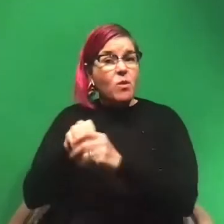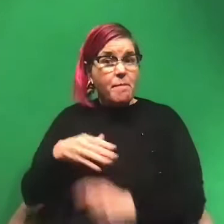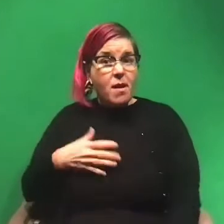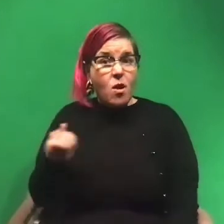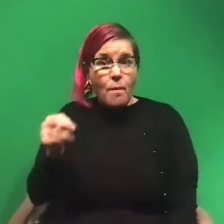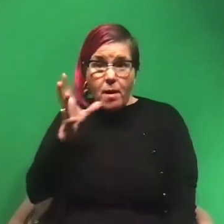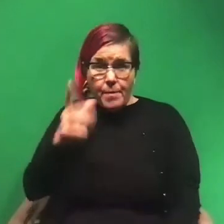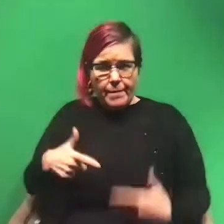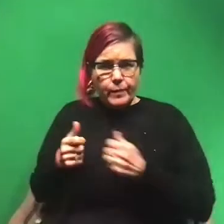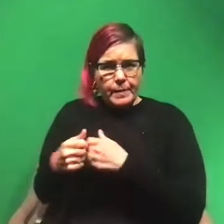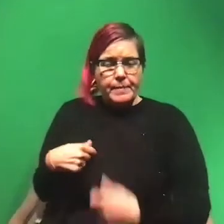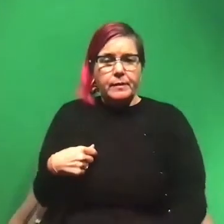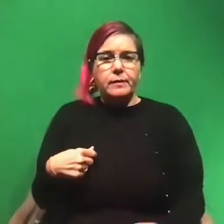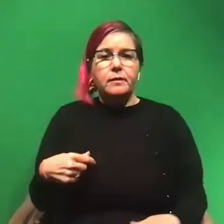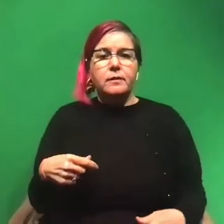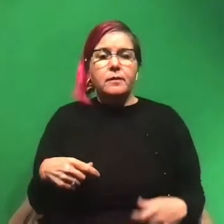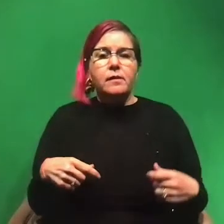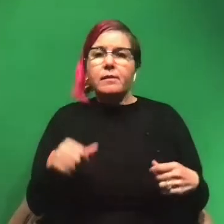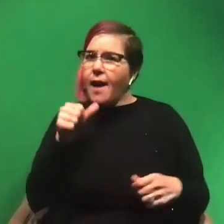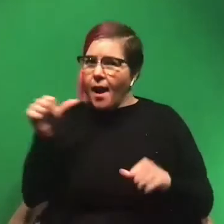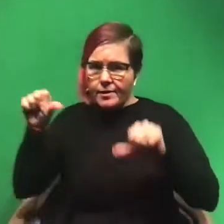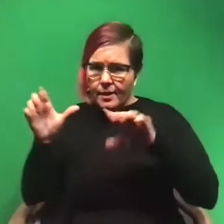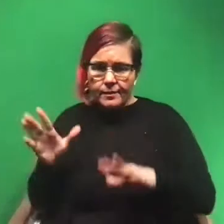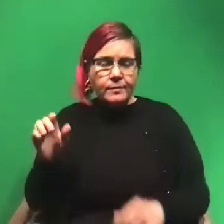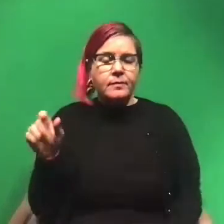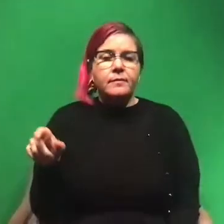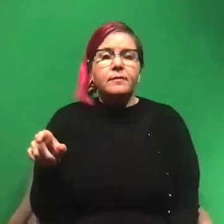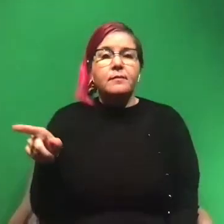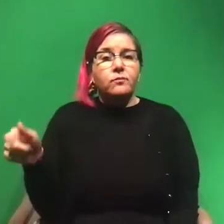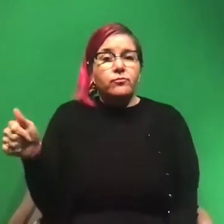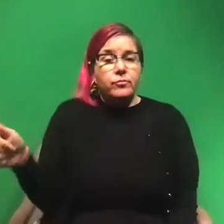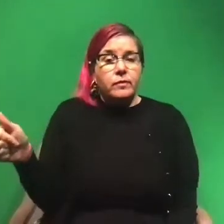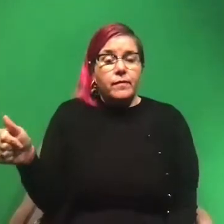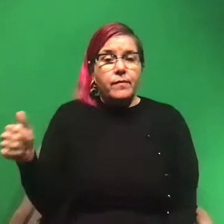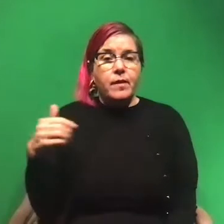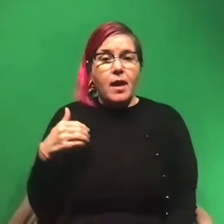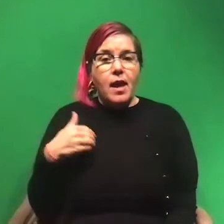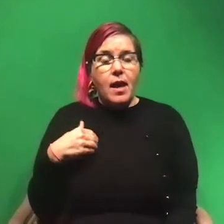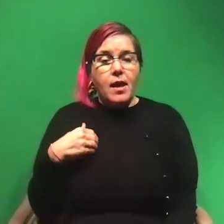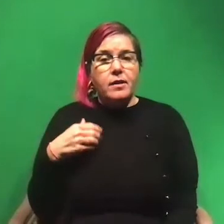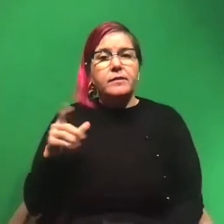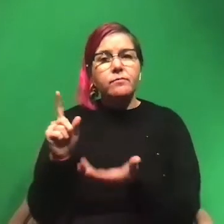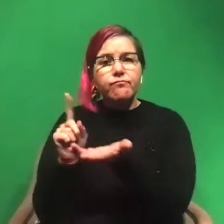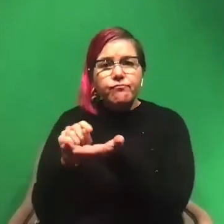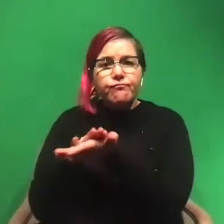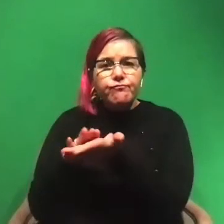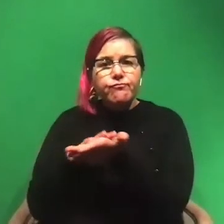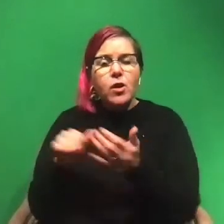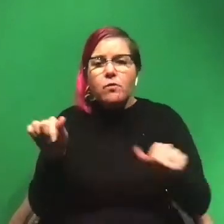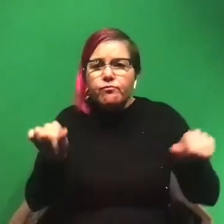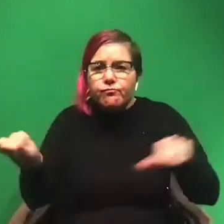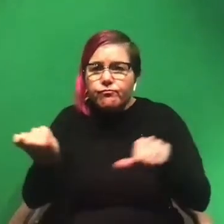me, non-scientist, she has her little sanitizers here, and she's always sanitizing.